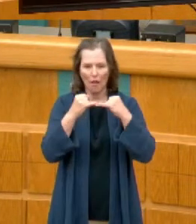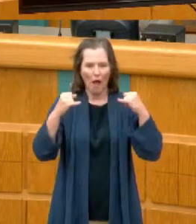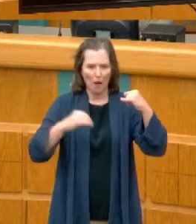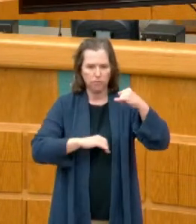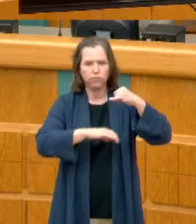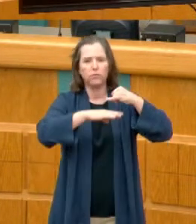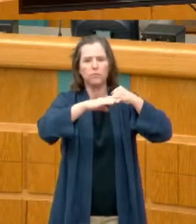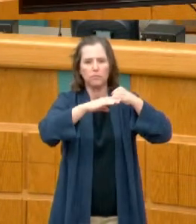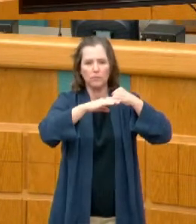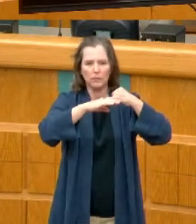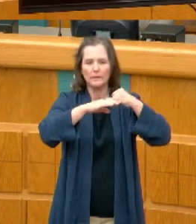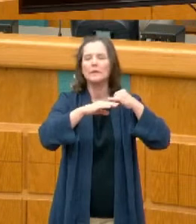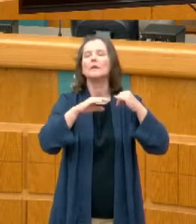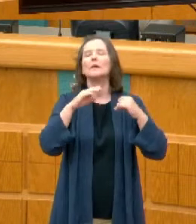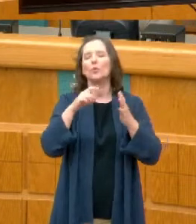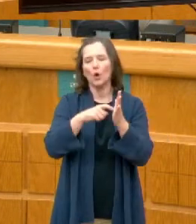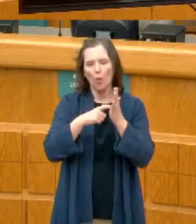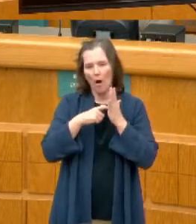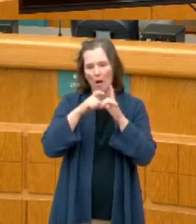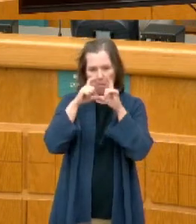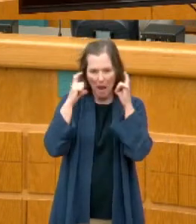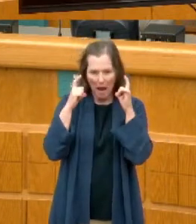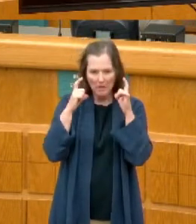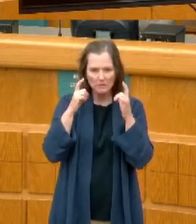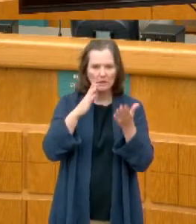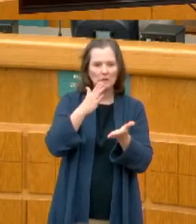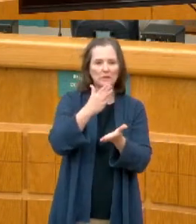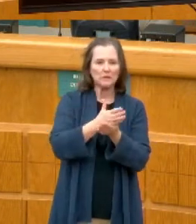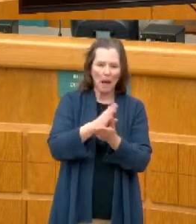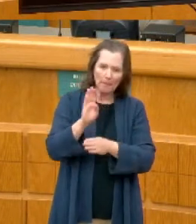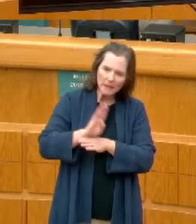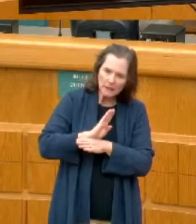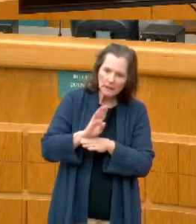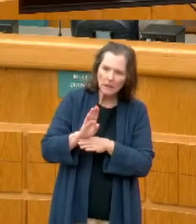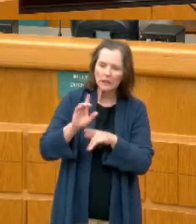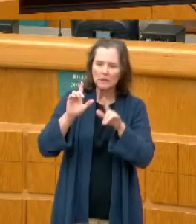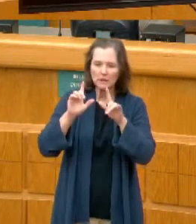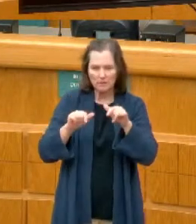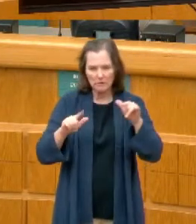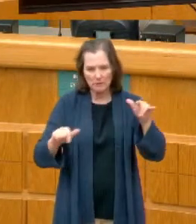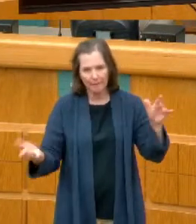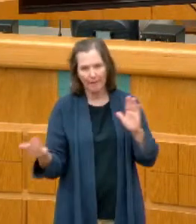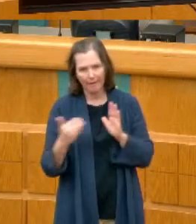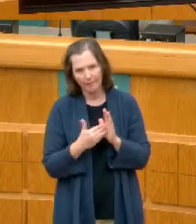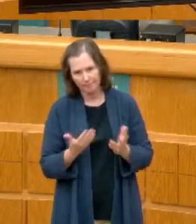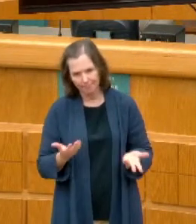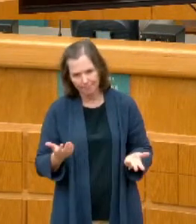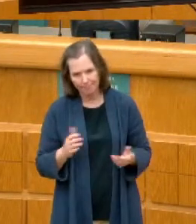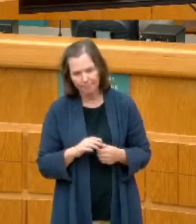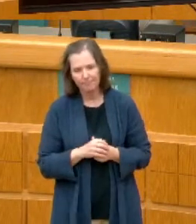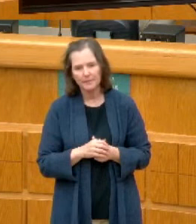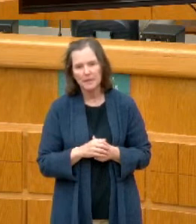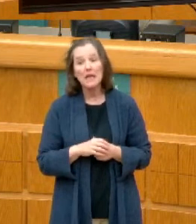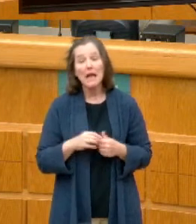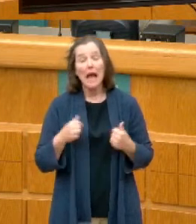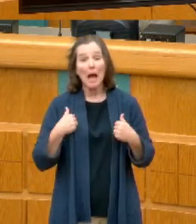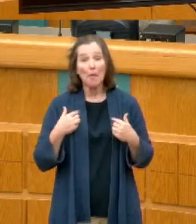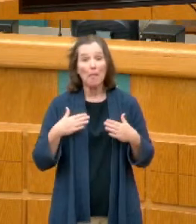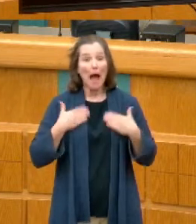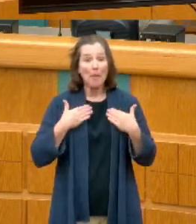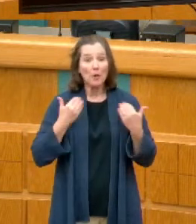The trend does not look good. And I'm very glad, as I said, that we have all these tools at our